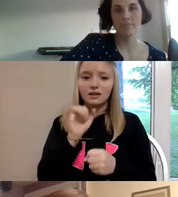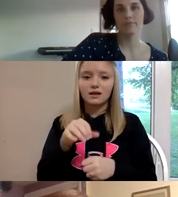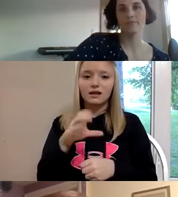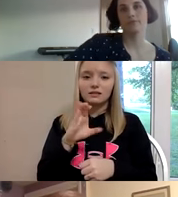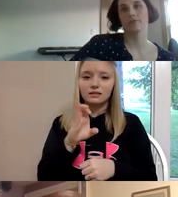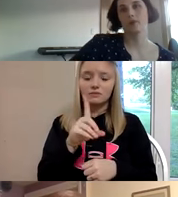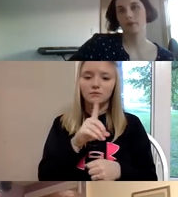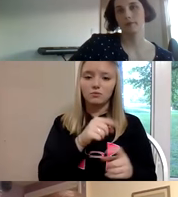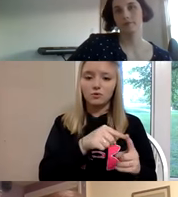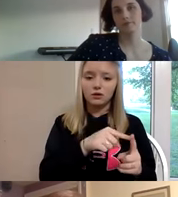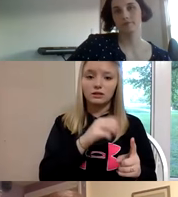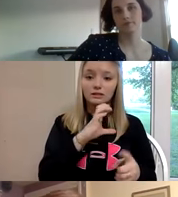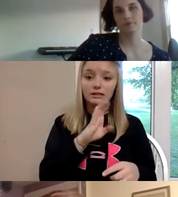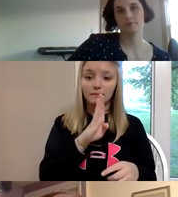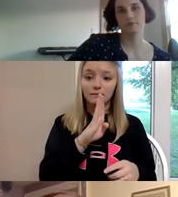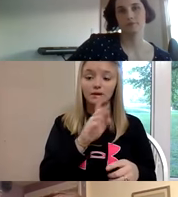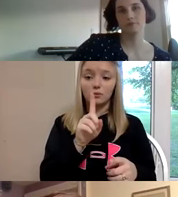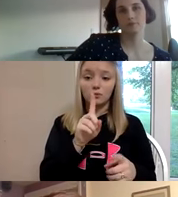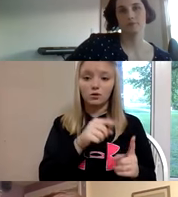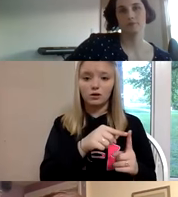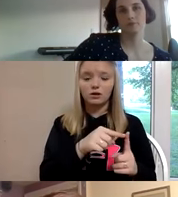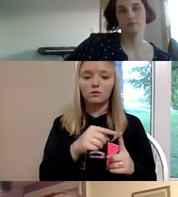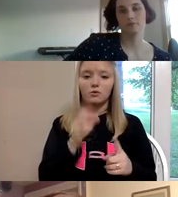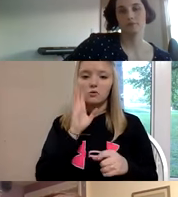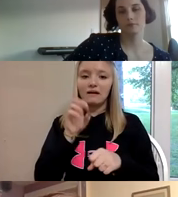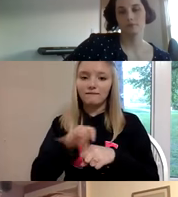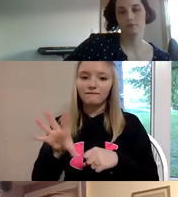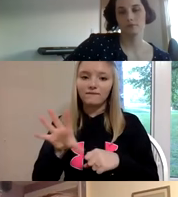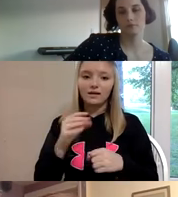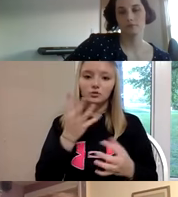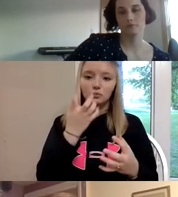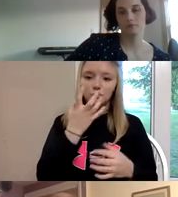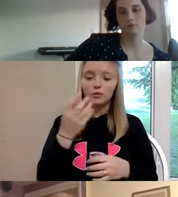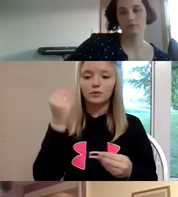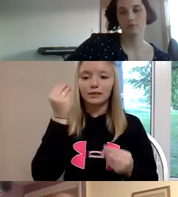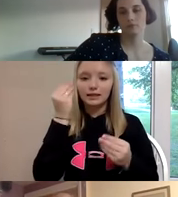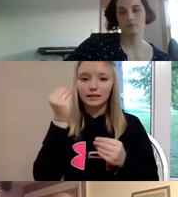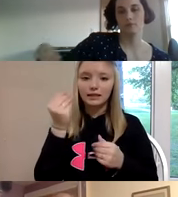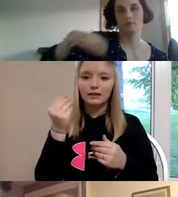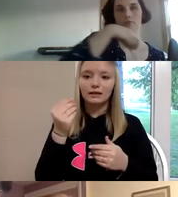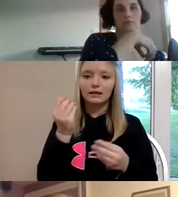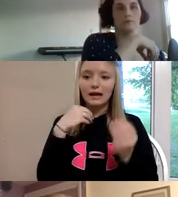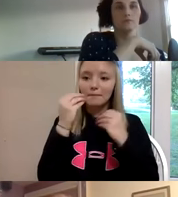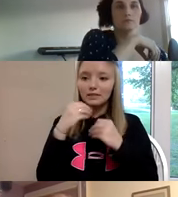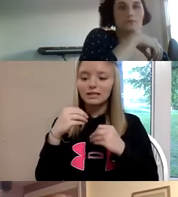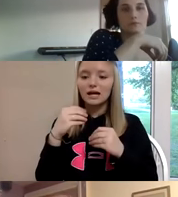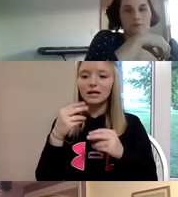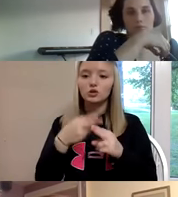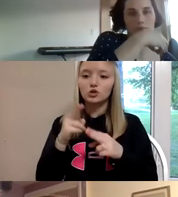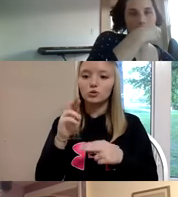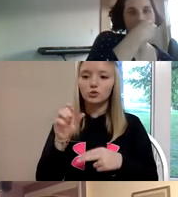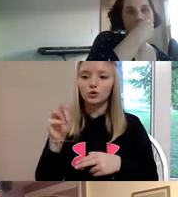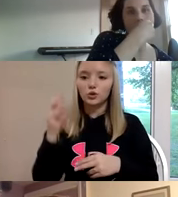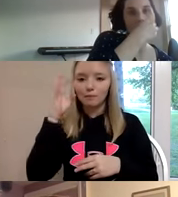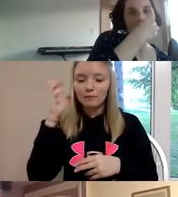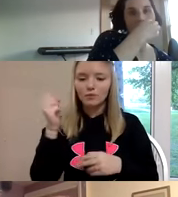your motor sensory and your thinking, your appetite, your short-term memory, those kind